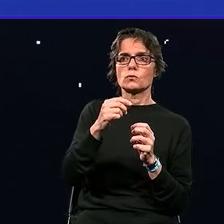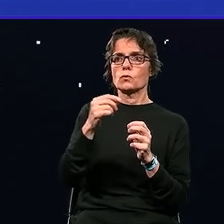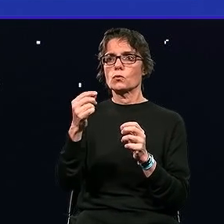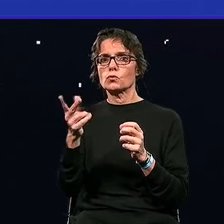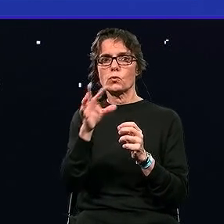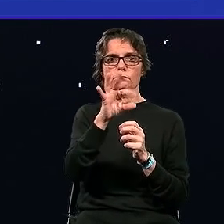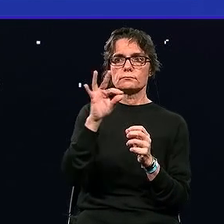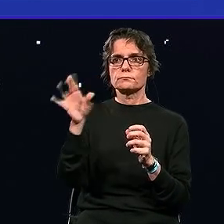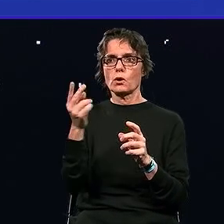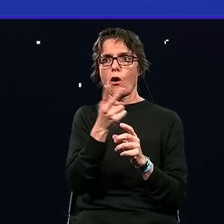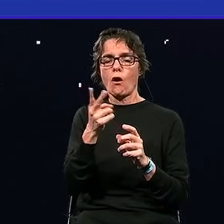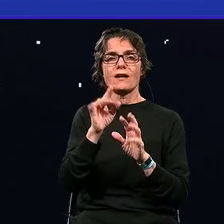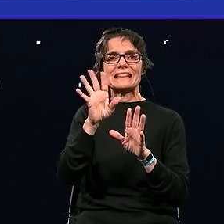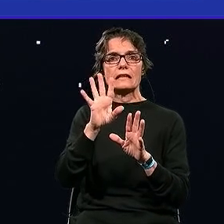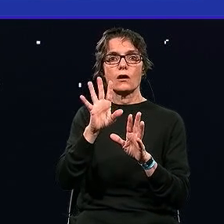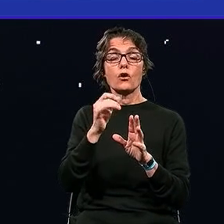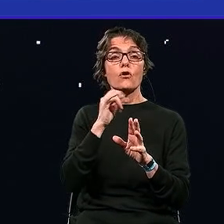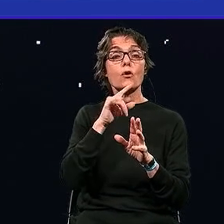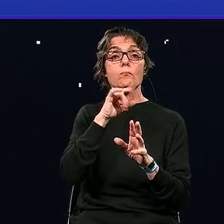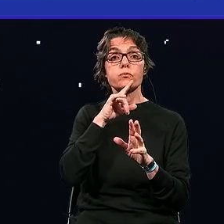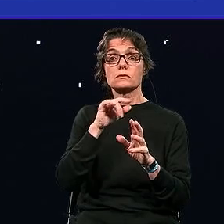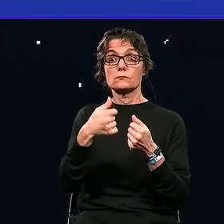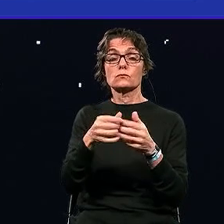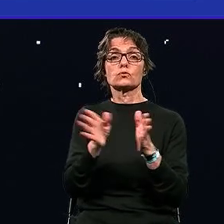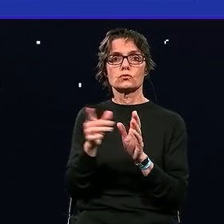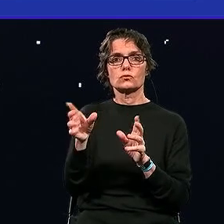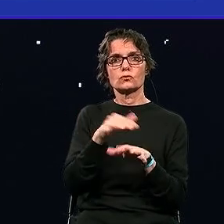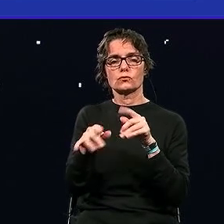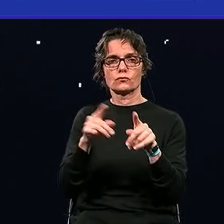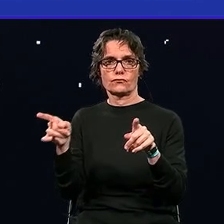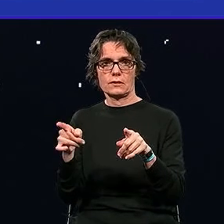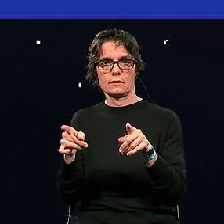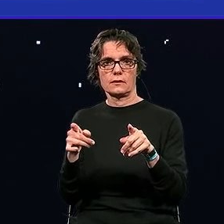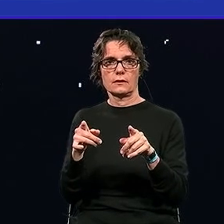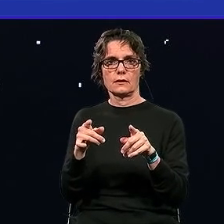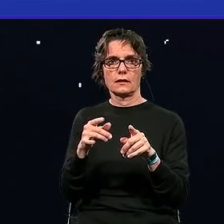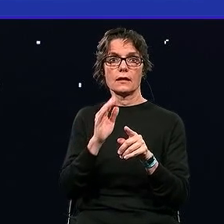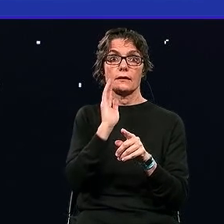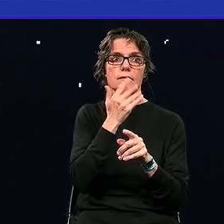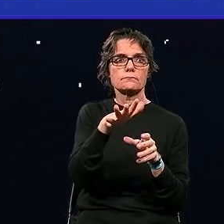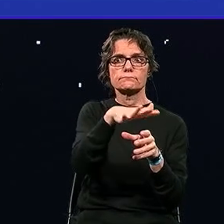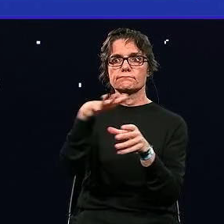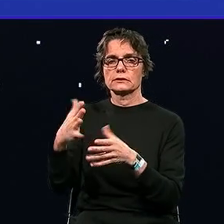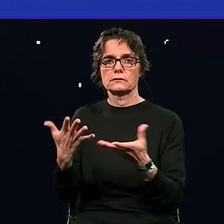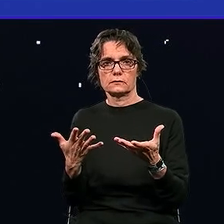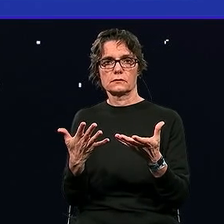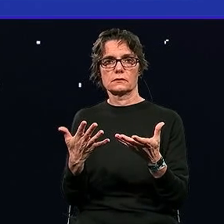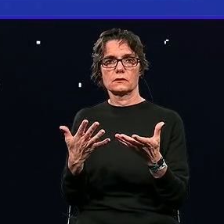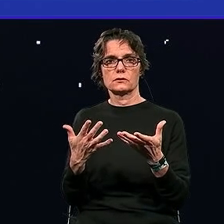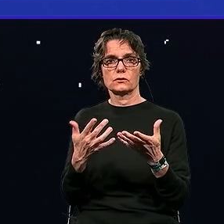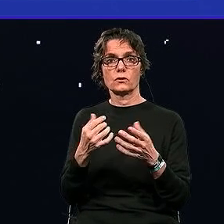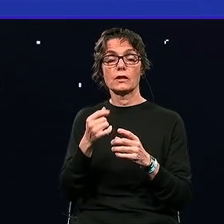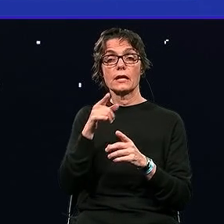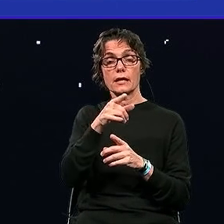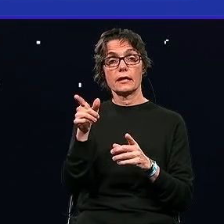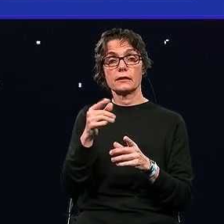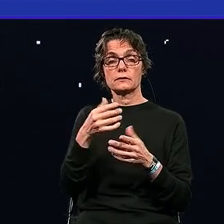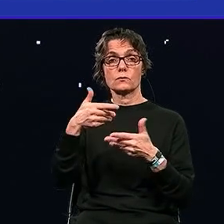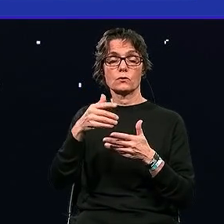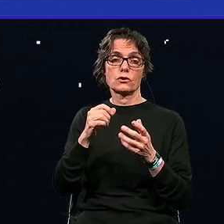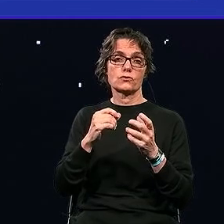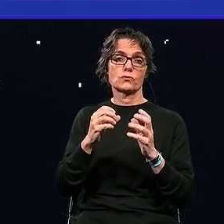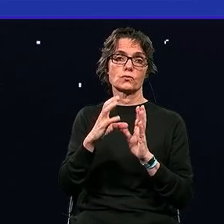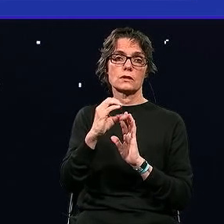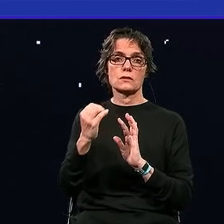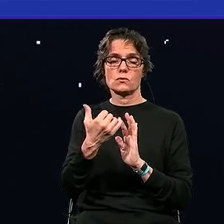one. Realistically, we need to do all of them. We need to do all of these and more if we're going to successfully decarbonize